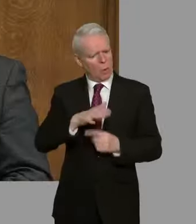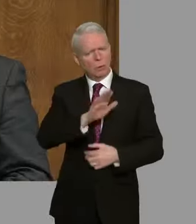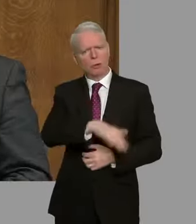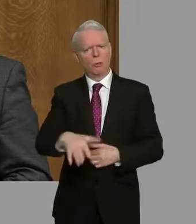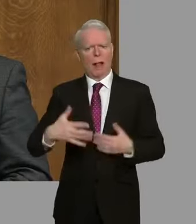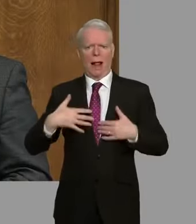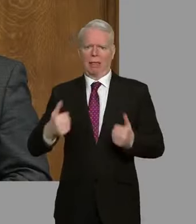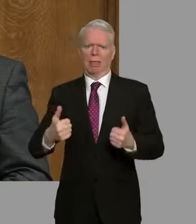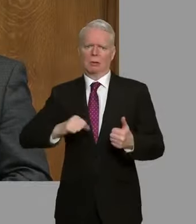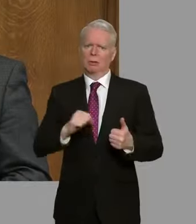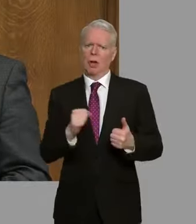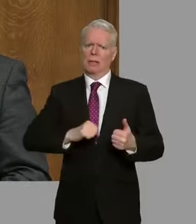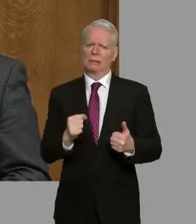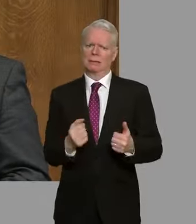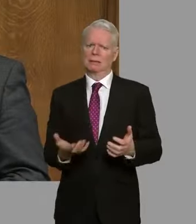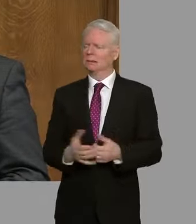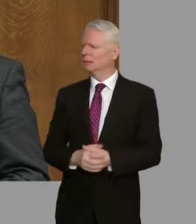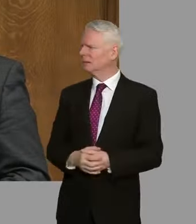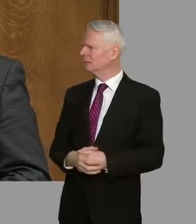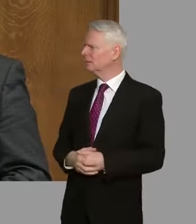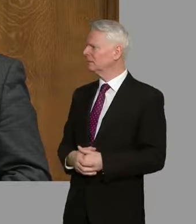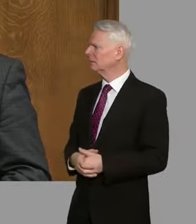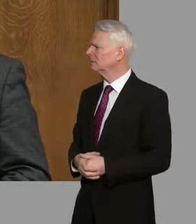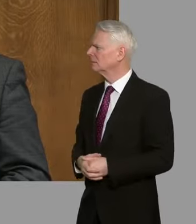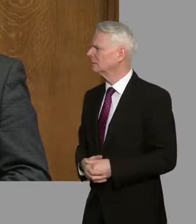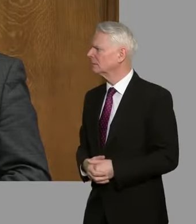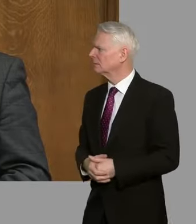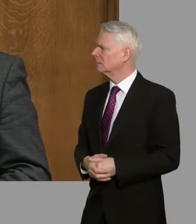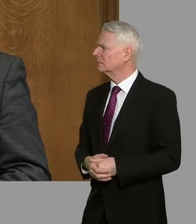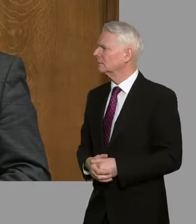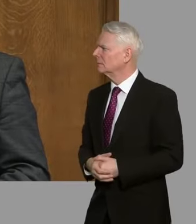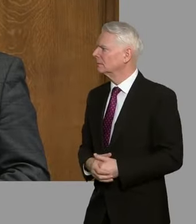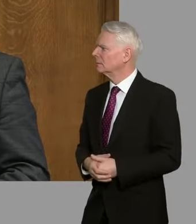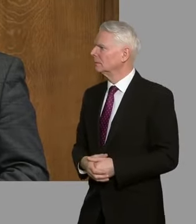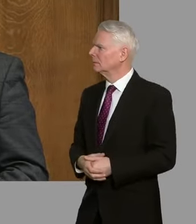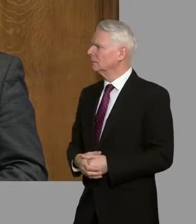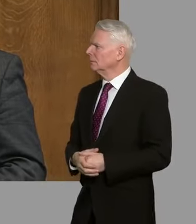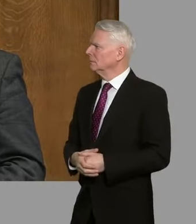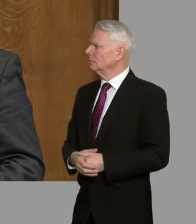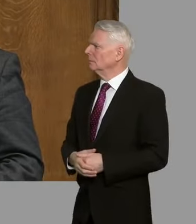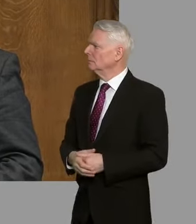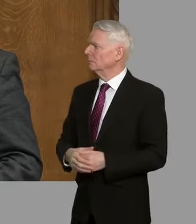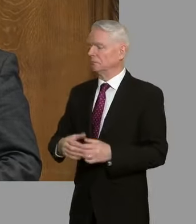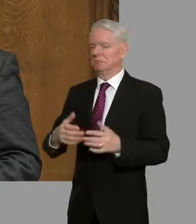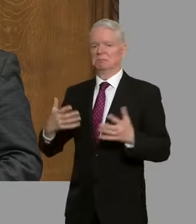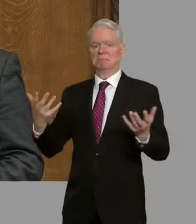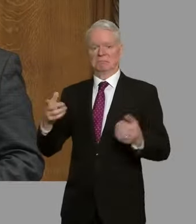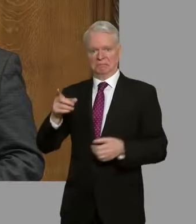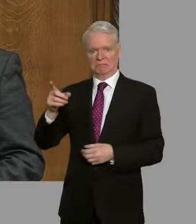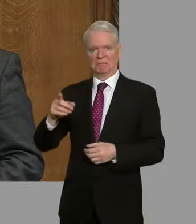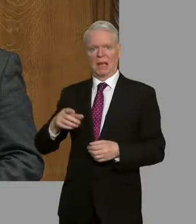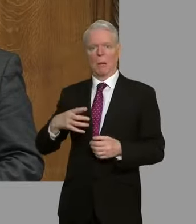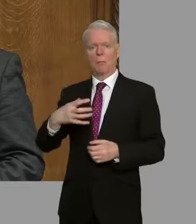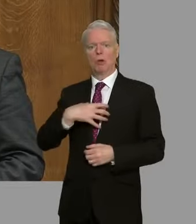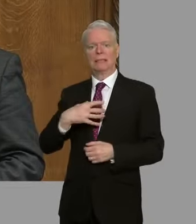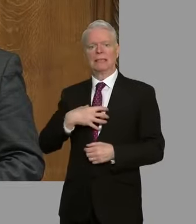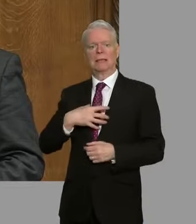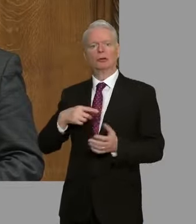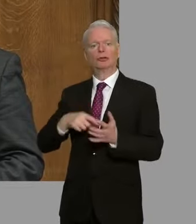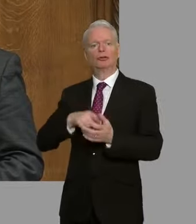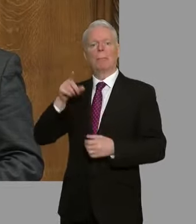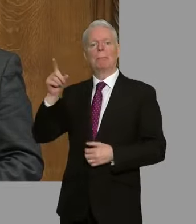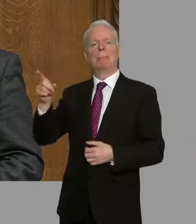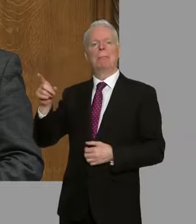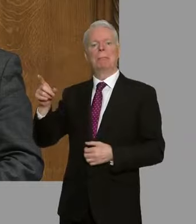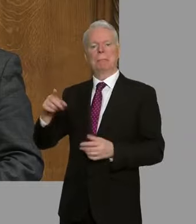a trade deal for the whole United Kingdom in circumstances where the trade laws affecting part of the United